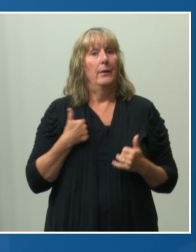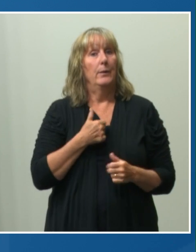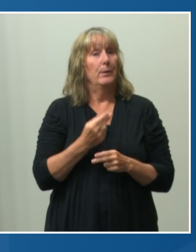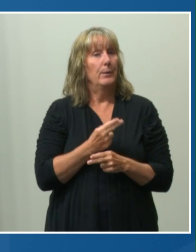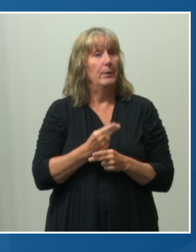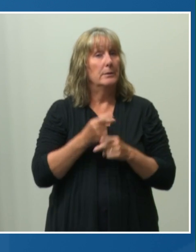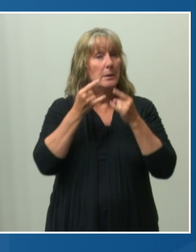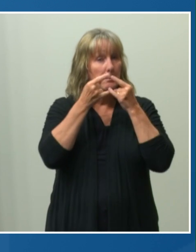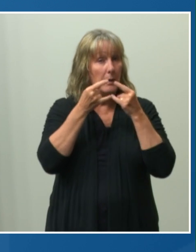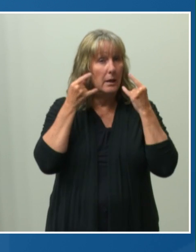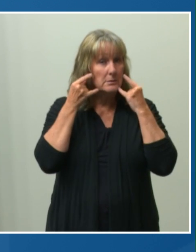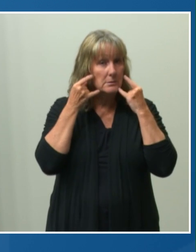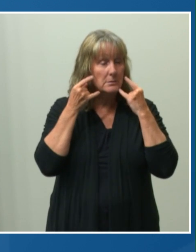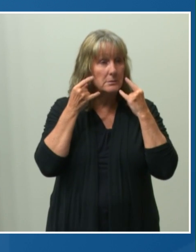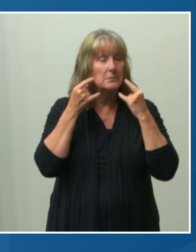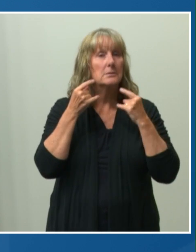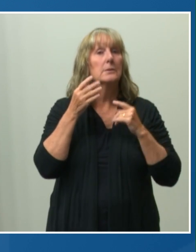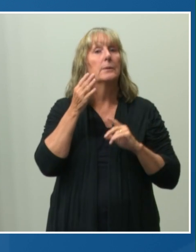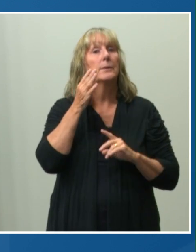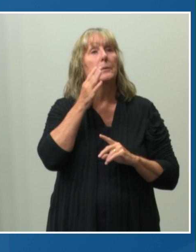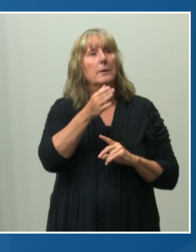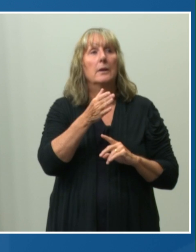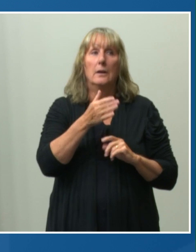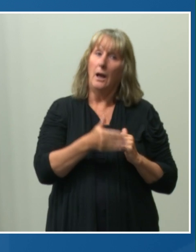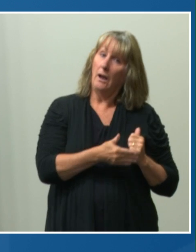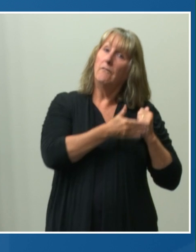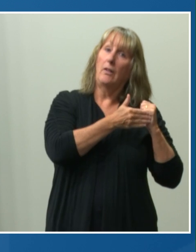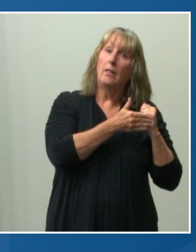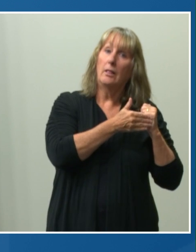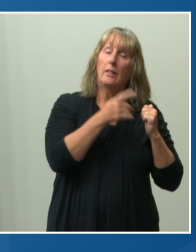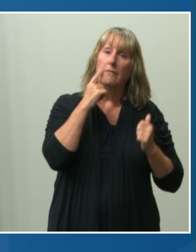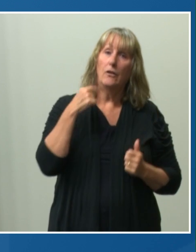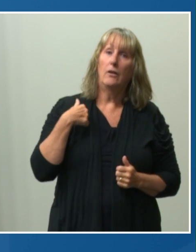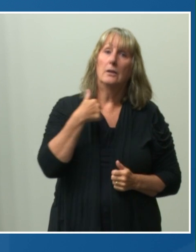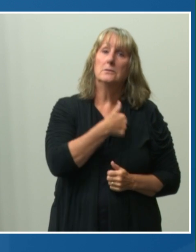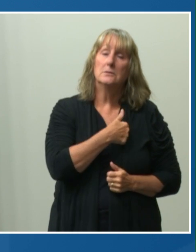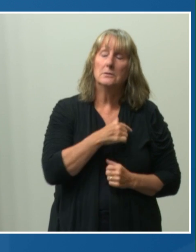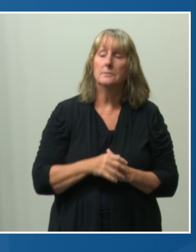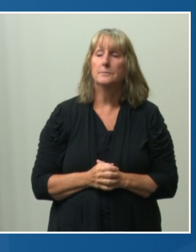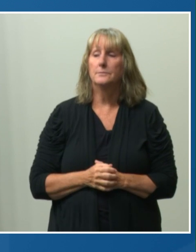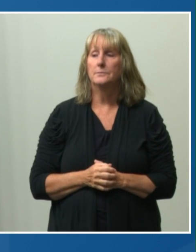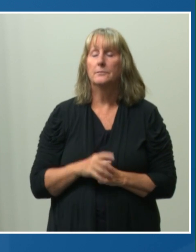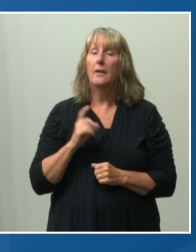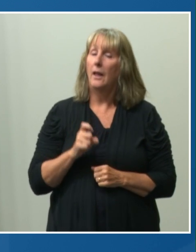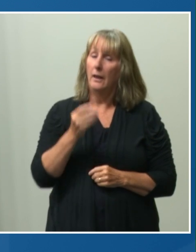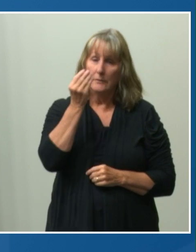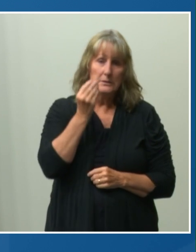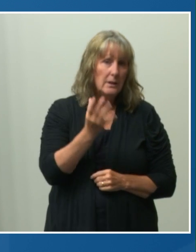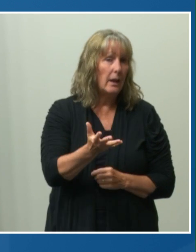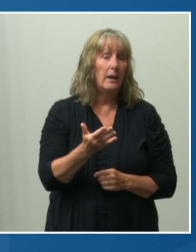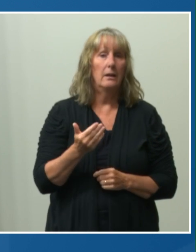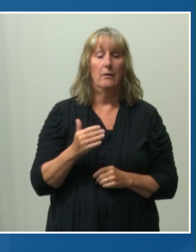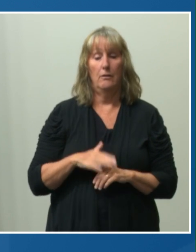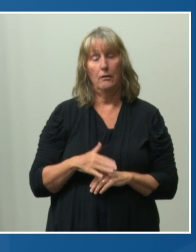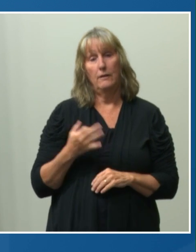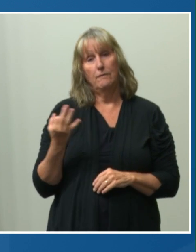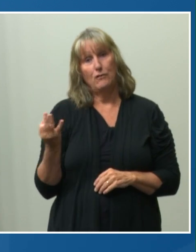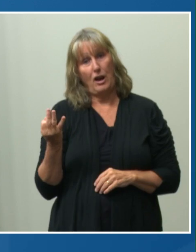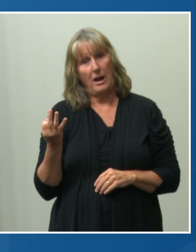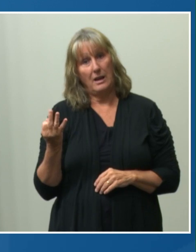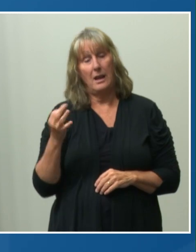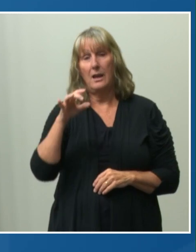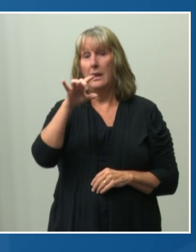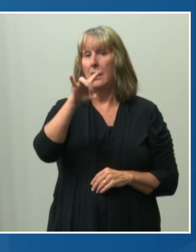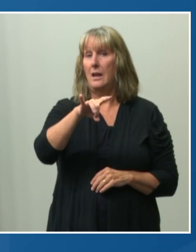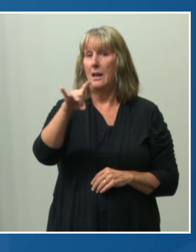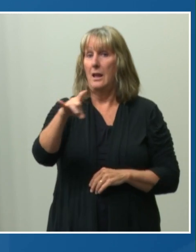using the masks, that's going to be really helpful for us. I have to say, you know, on Friday we had